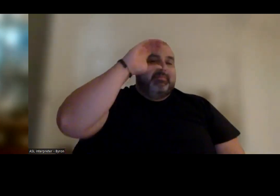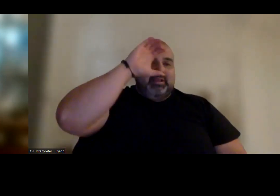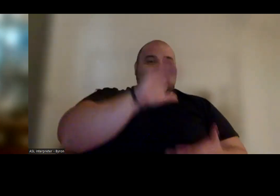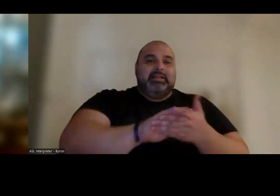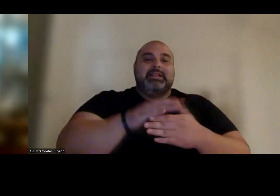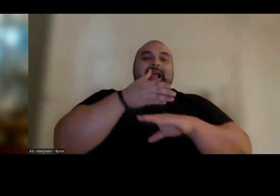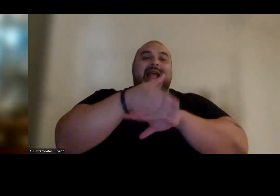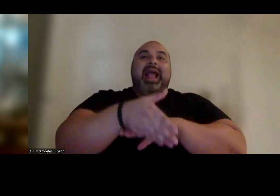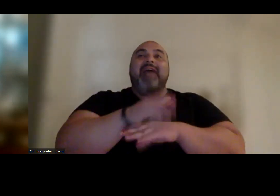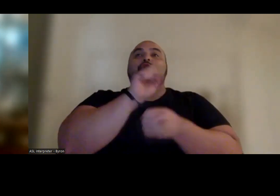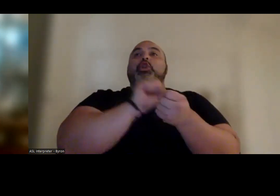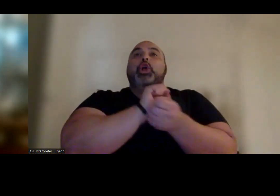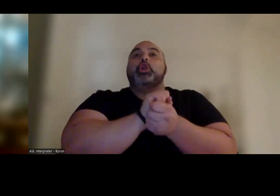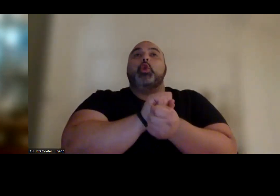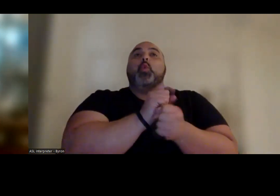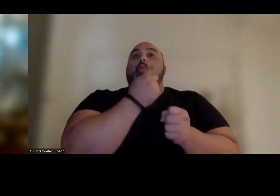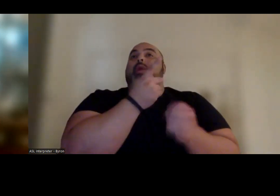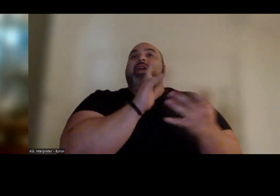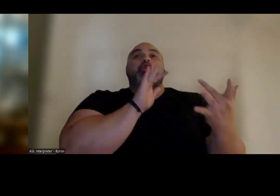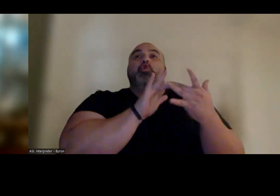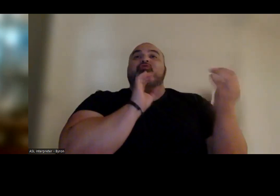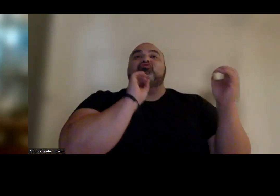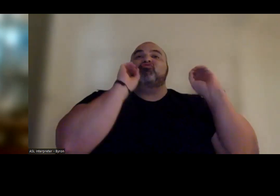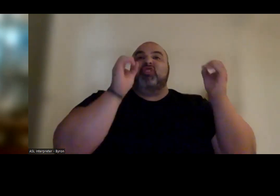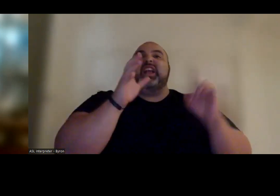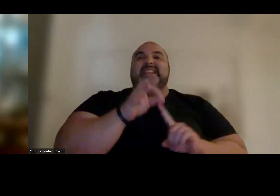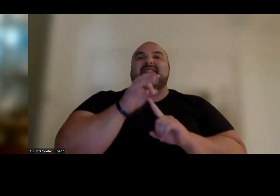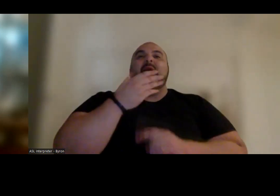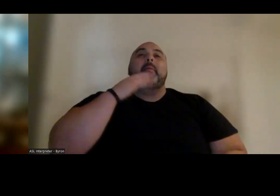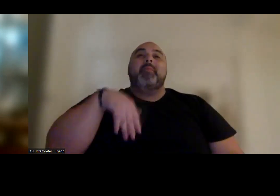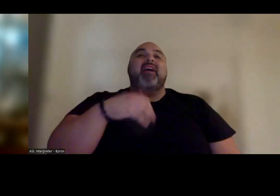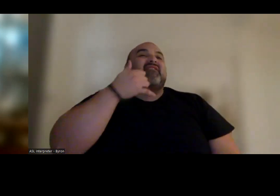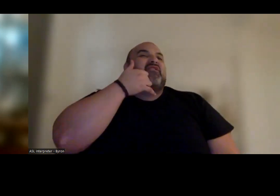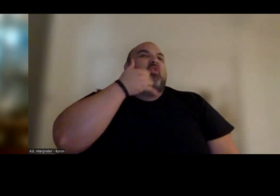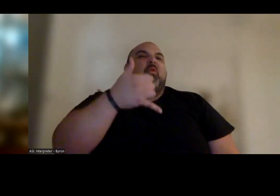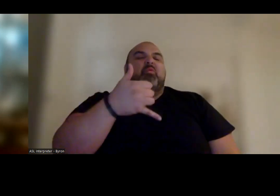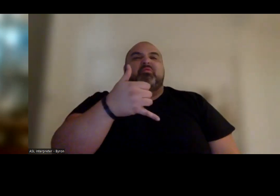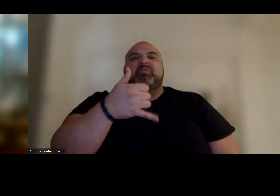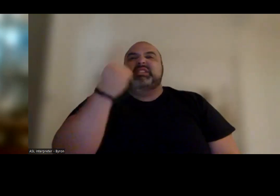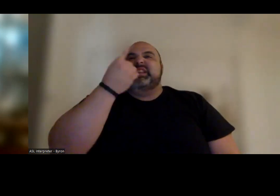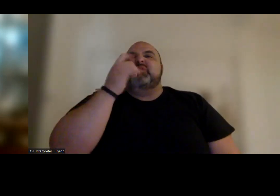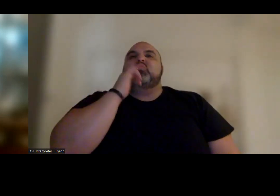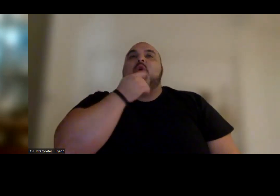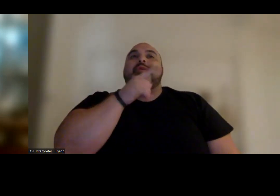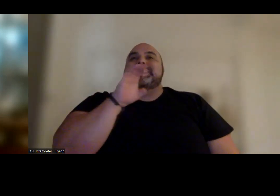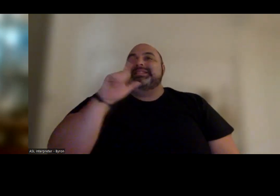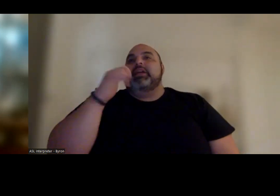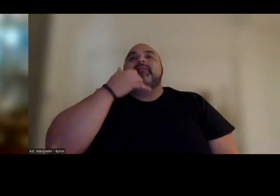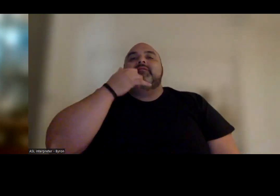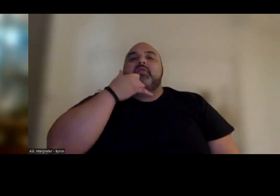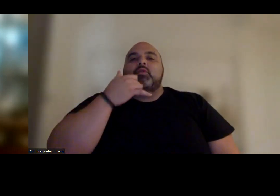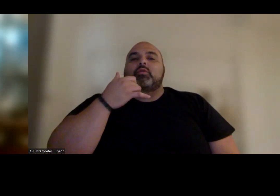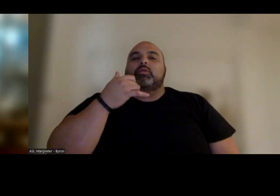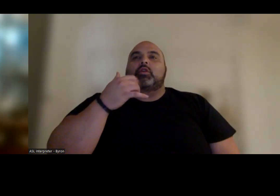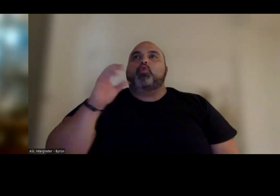lockdown, Bill had no contact with me except for a bad landline phone. Something was wrong with his cell phone. And